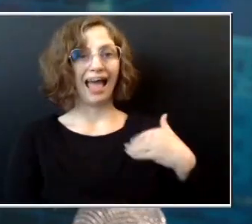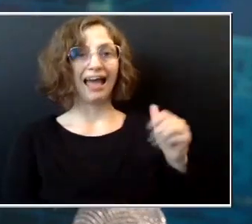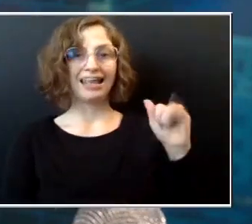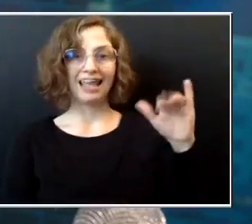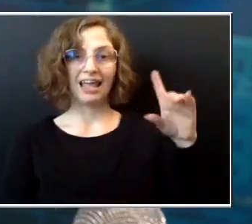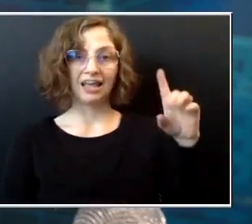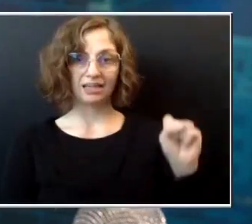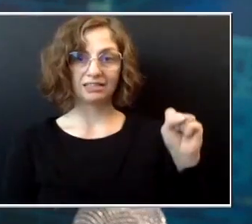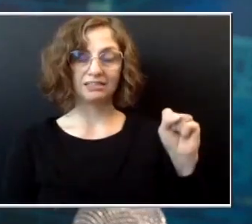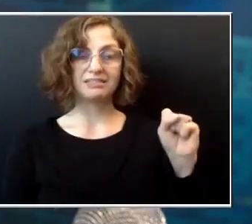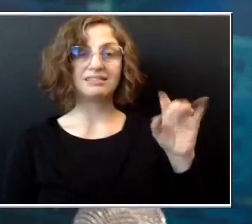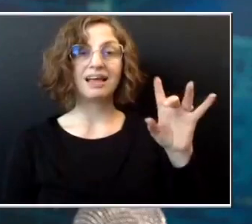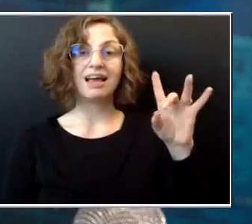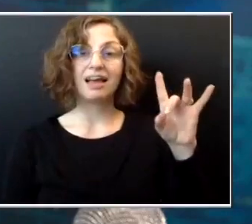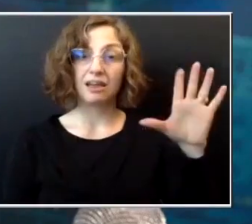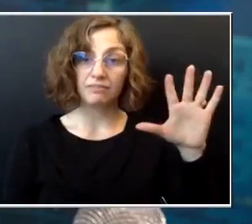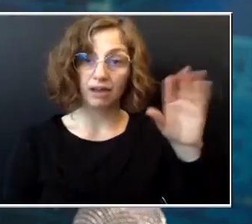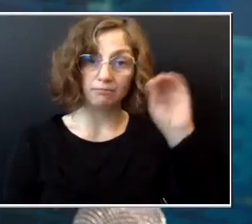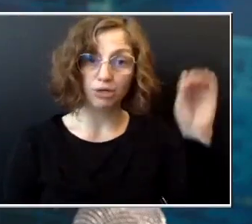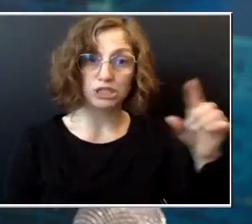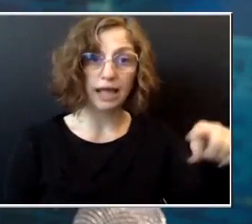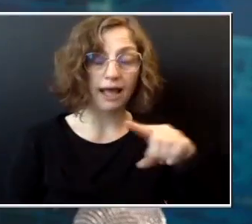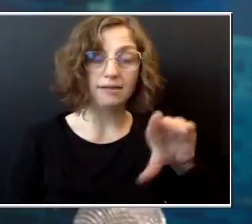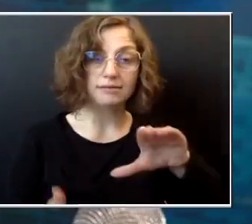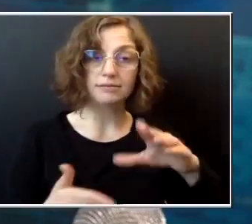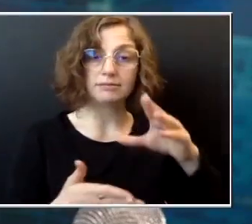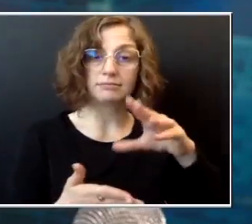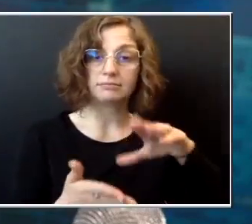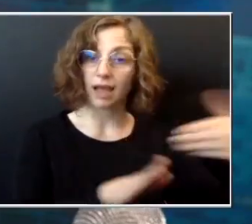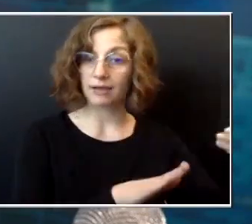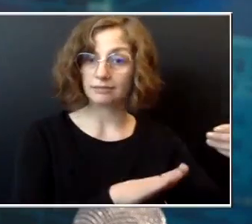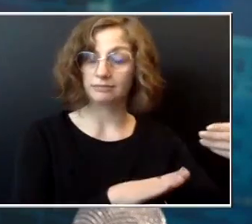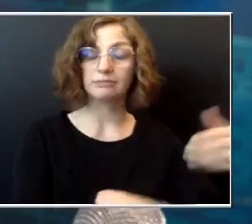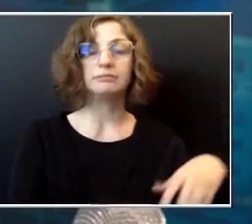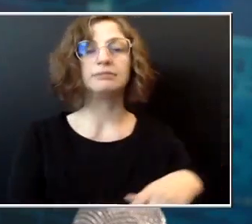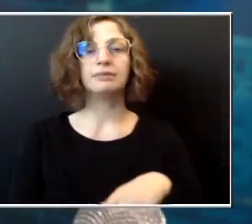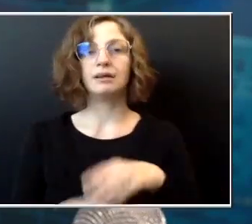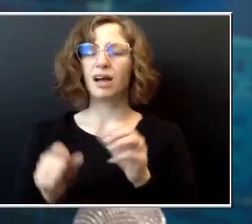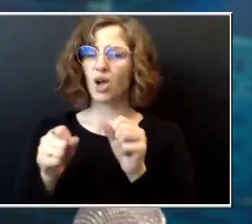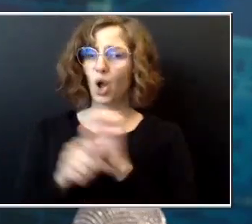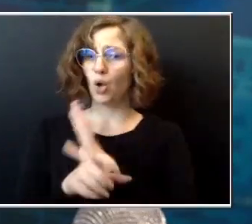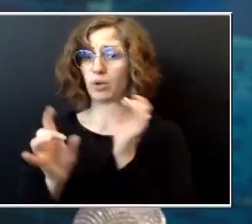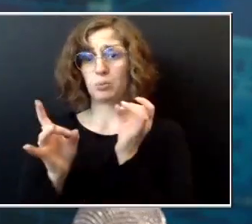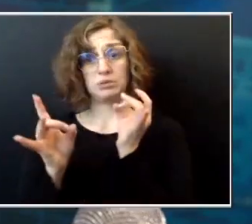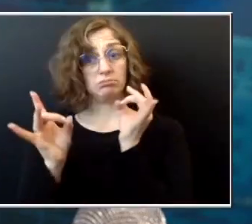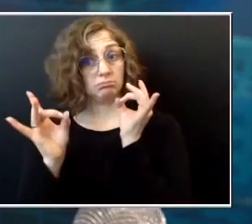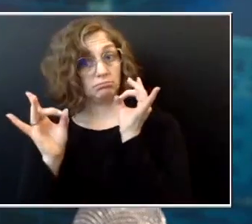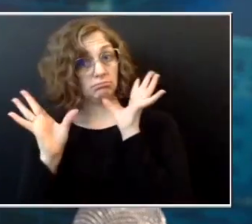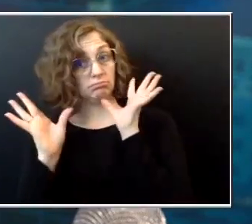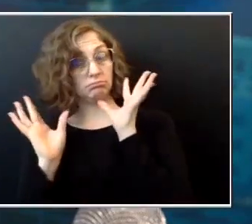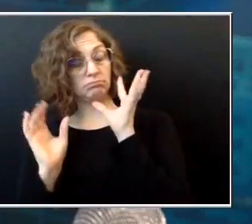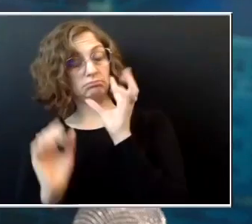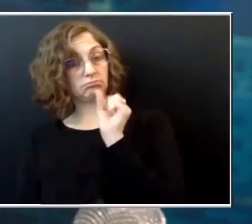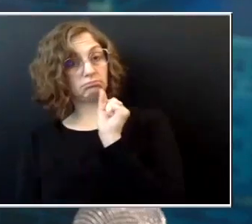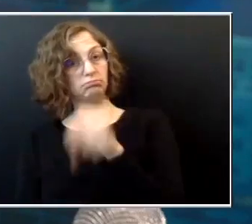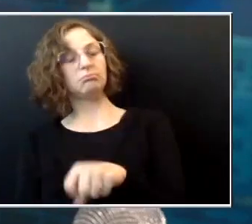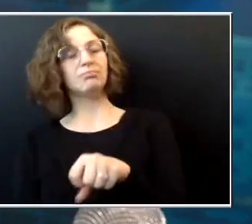admission. COVID was terrible, but when it came to watching the death toll of young